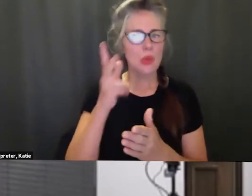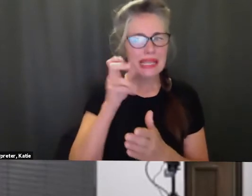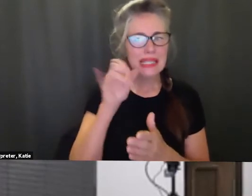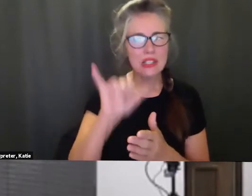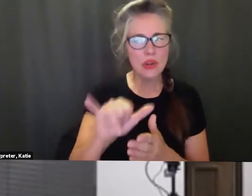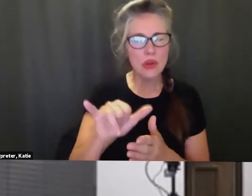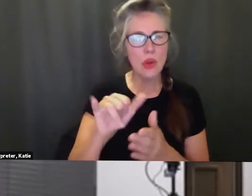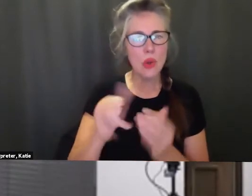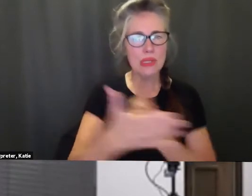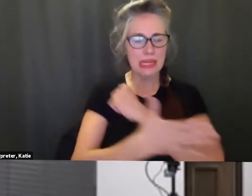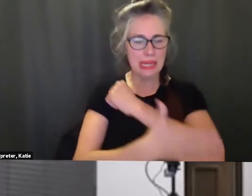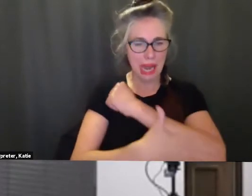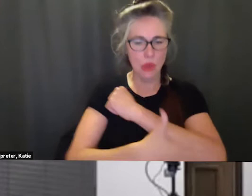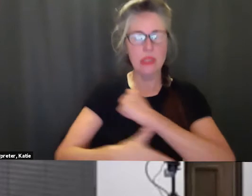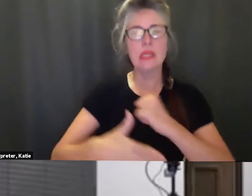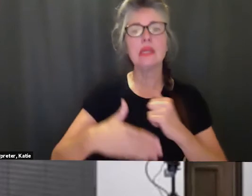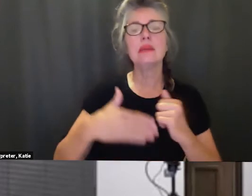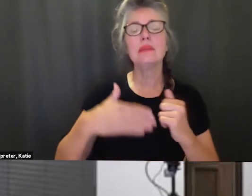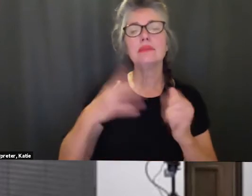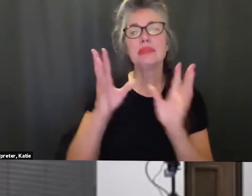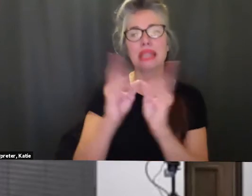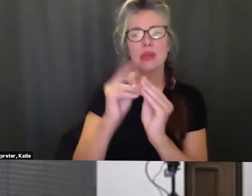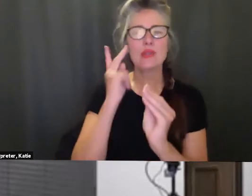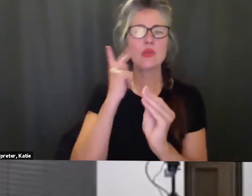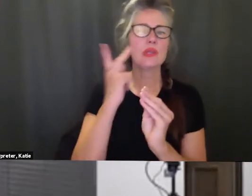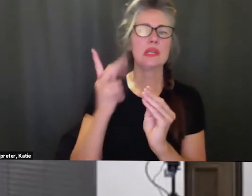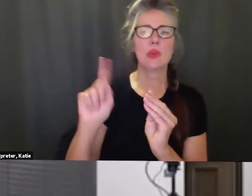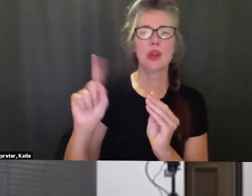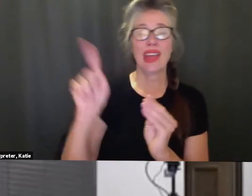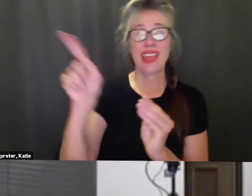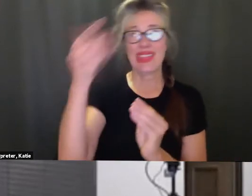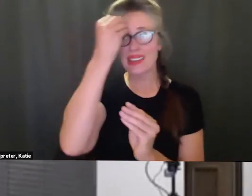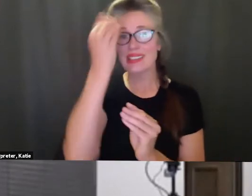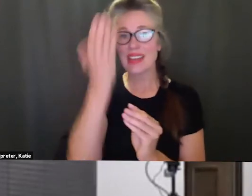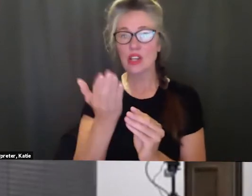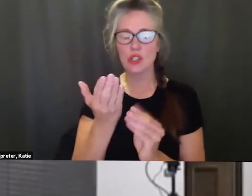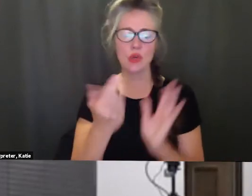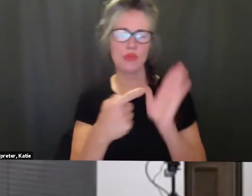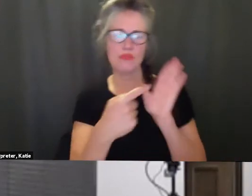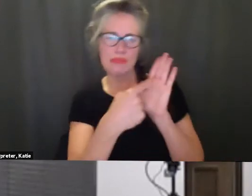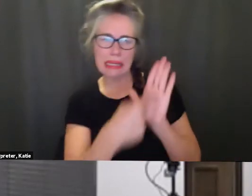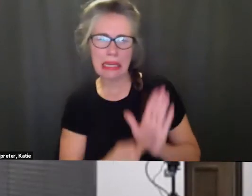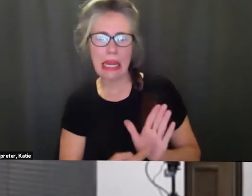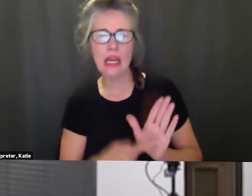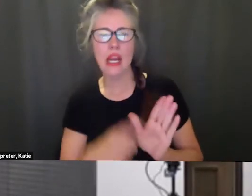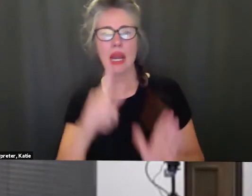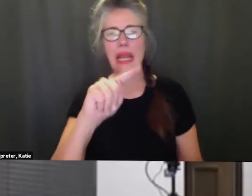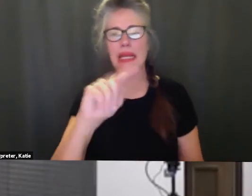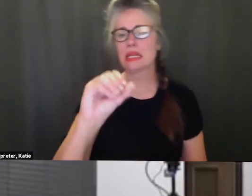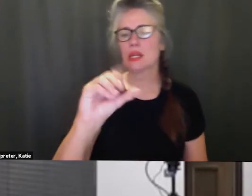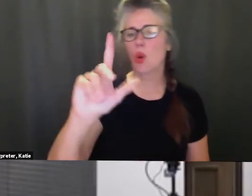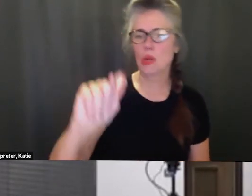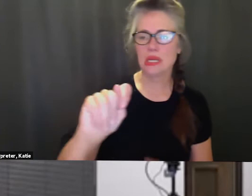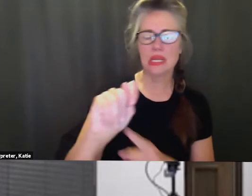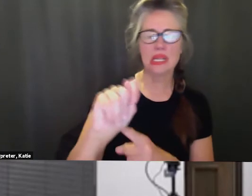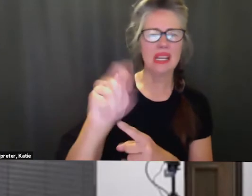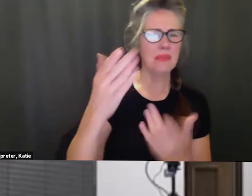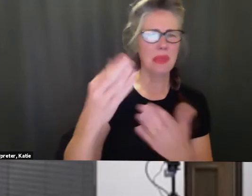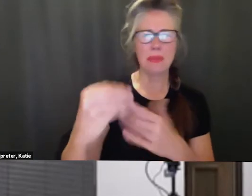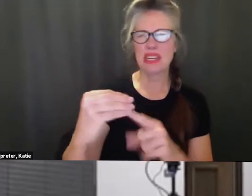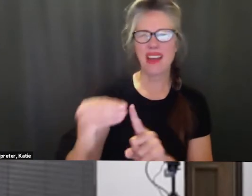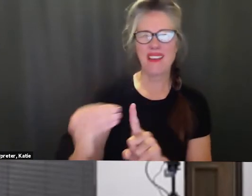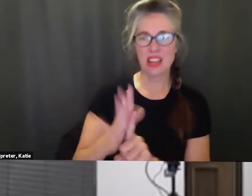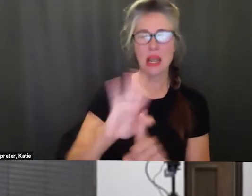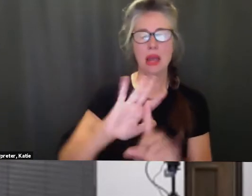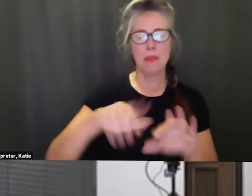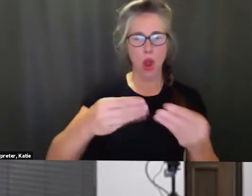hearings to see where they are, because it kind of tells you all the indication as to, like TOT, I don't know if that necessarily impacts us, but all the property tax